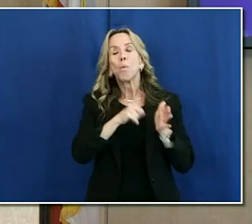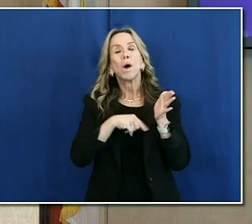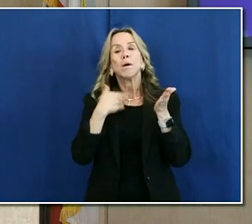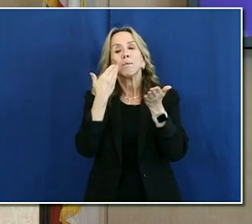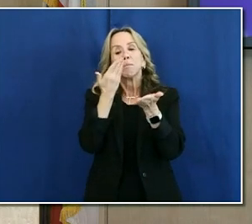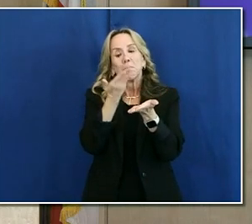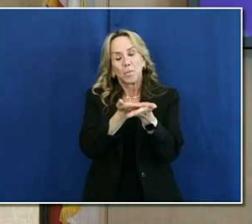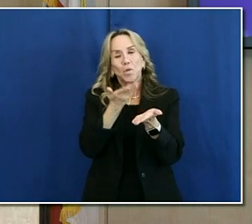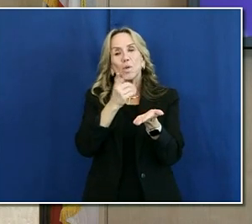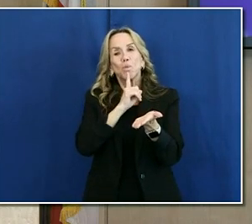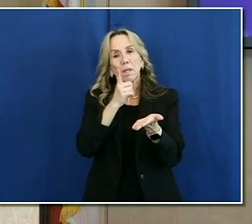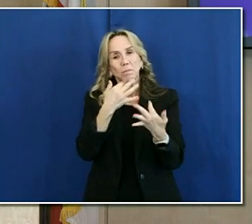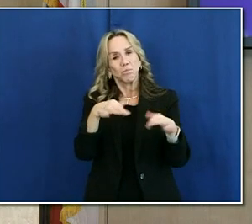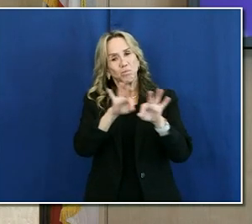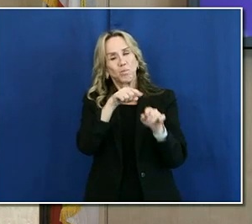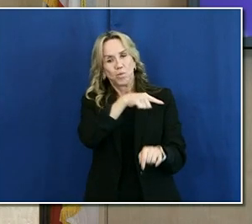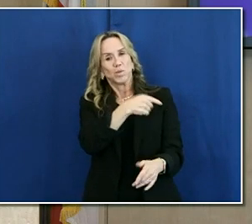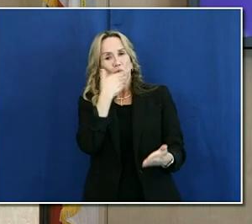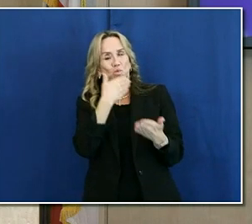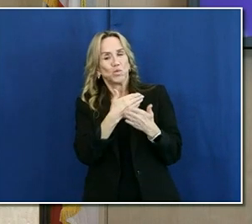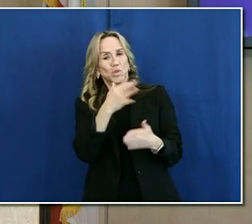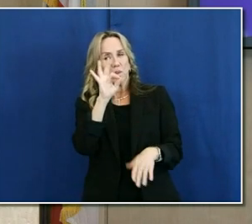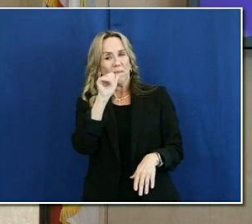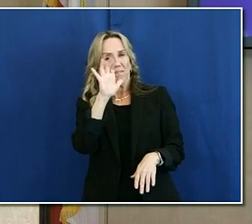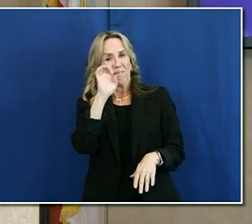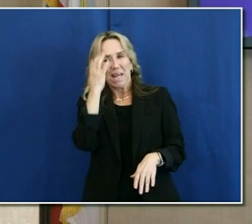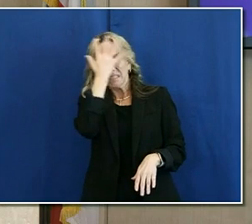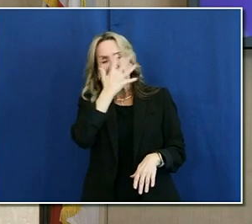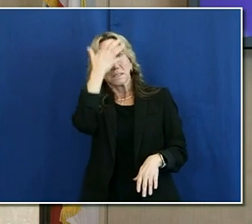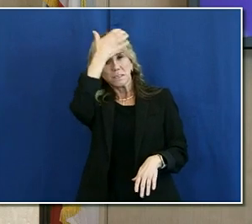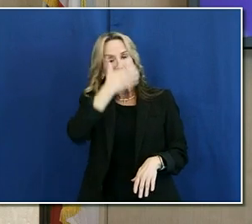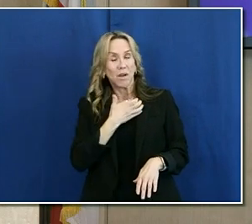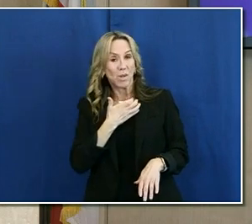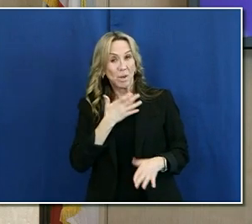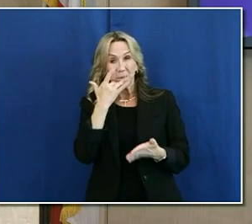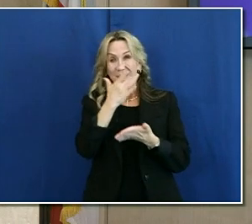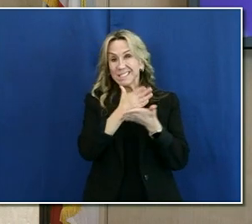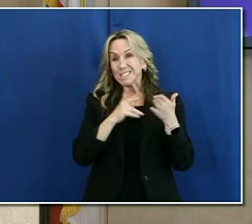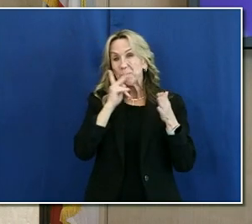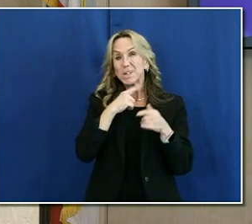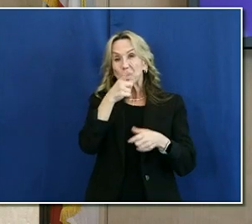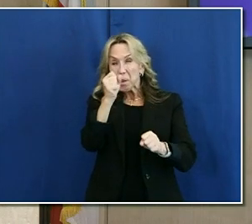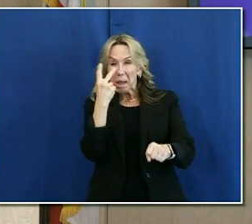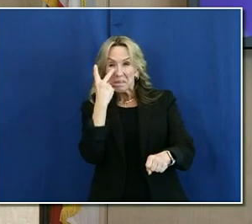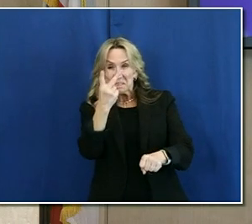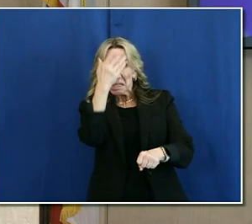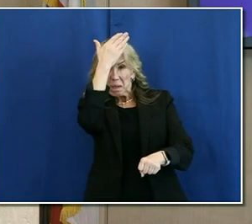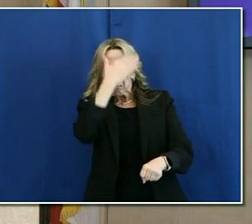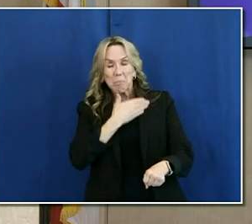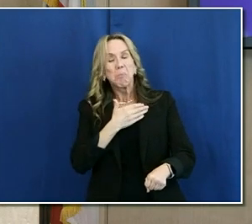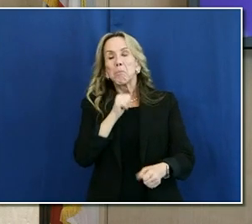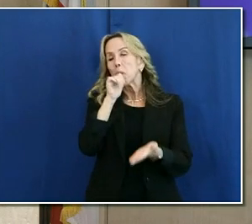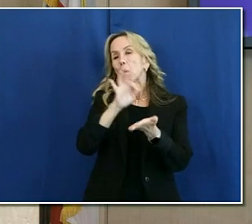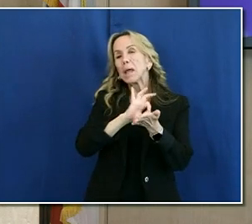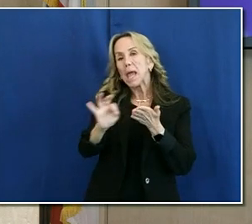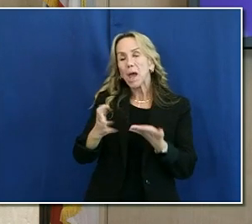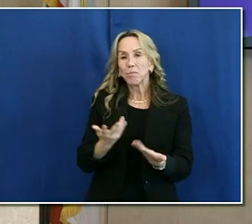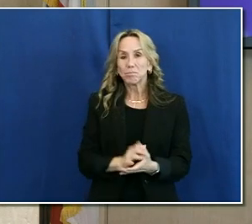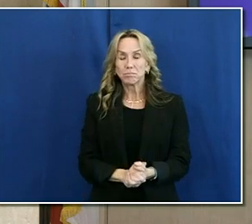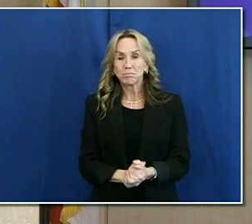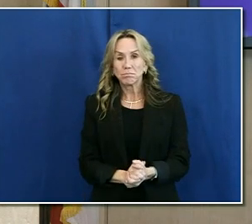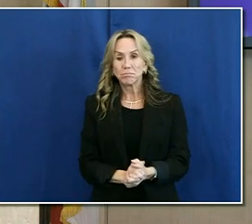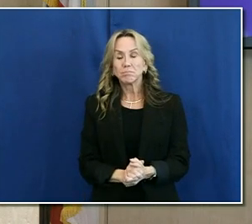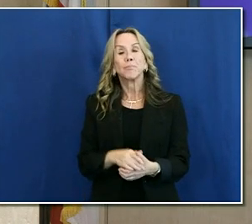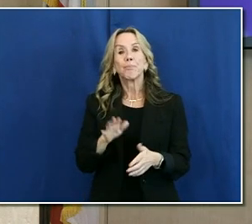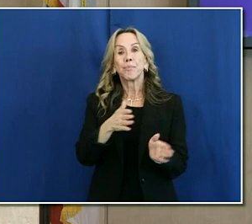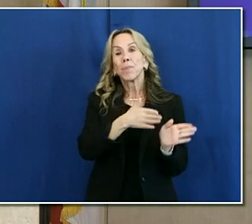CDC website says they currently do not recommend use of face shields as a substitute for masks. We'll have Gary